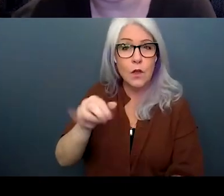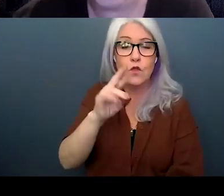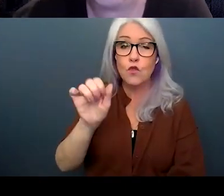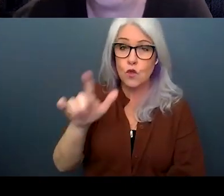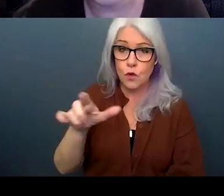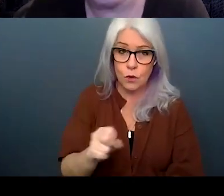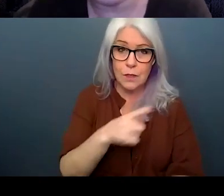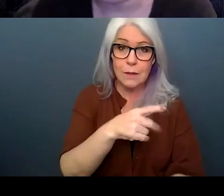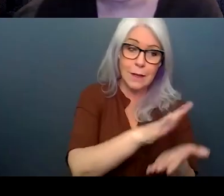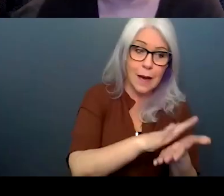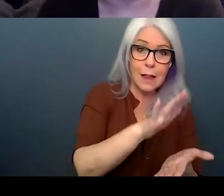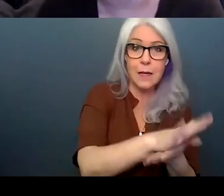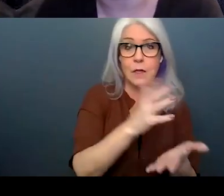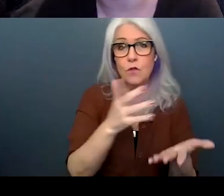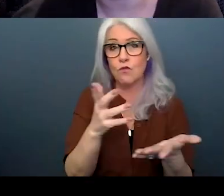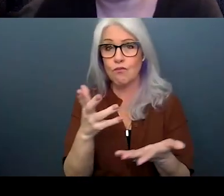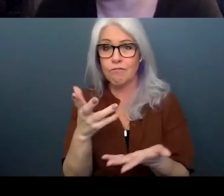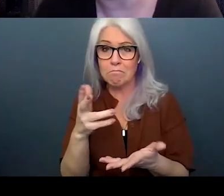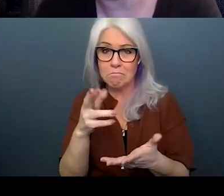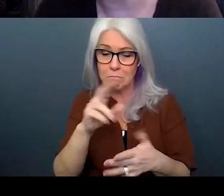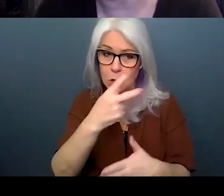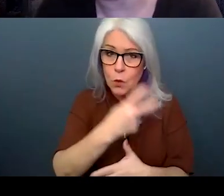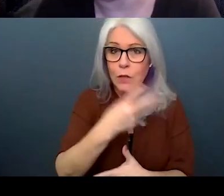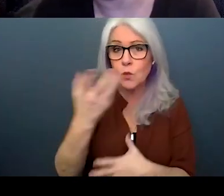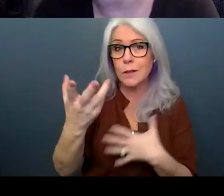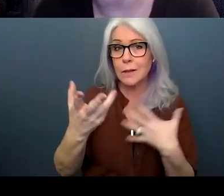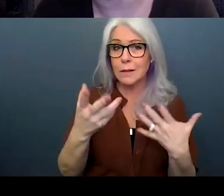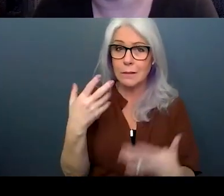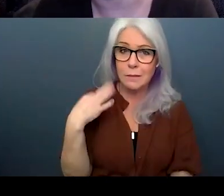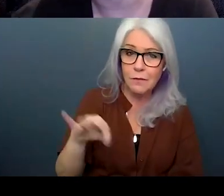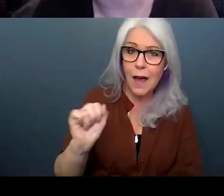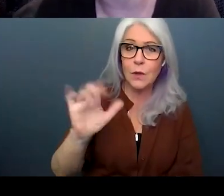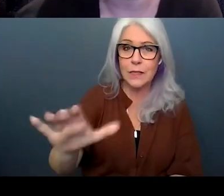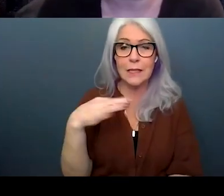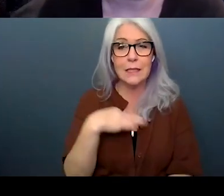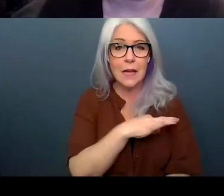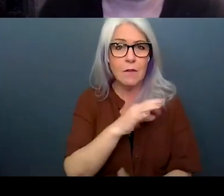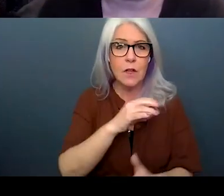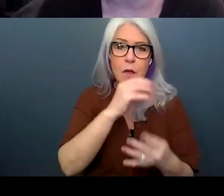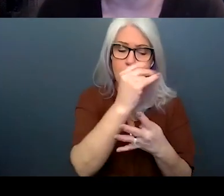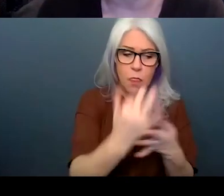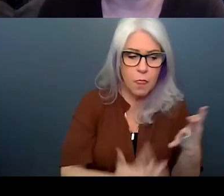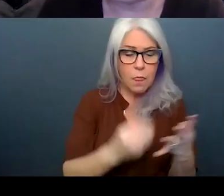and faculty and staff have access to literally thousands of scholarly articles. This is an